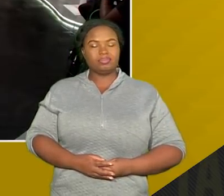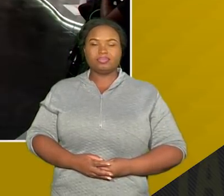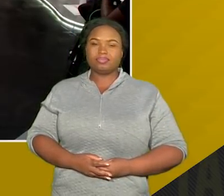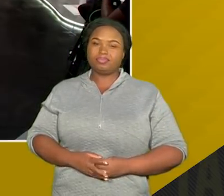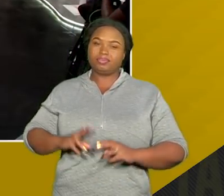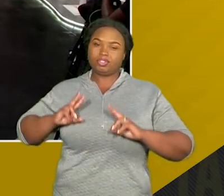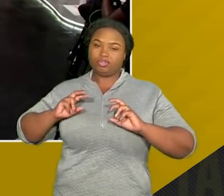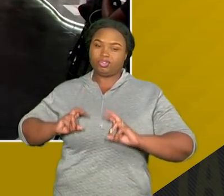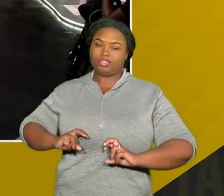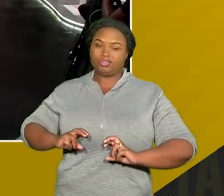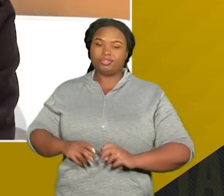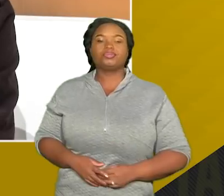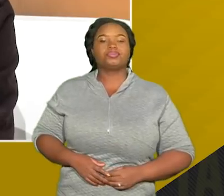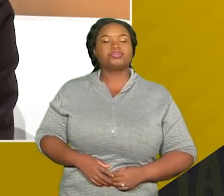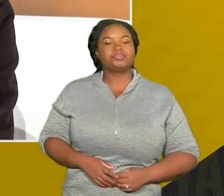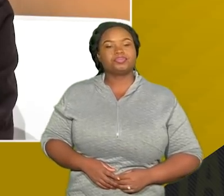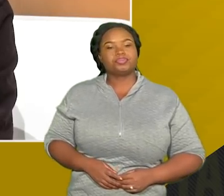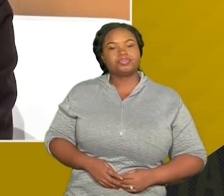Research,